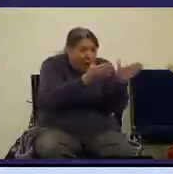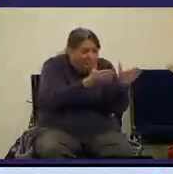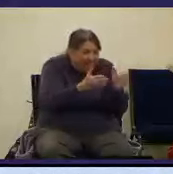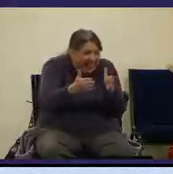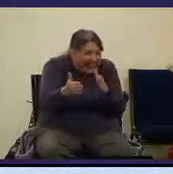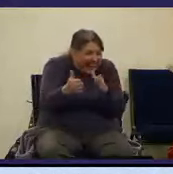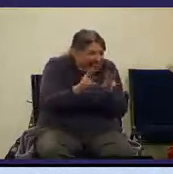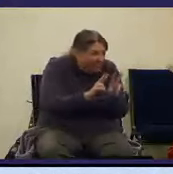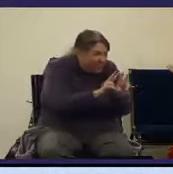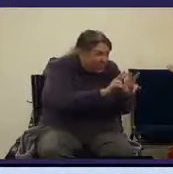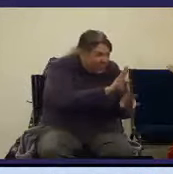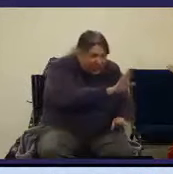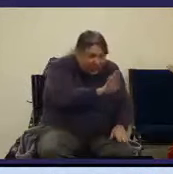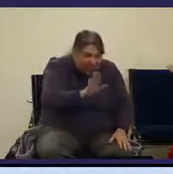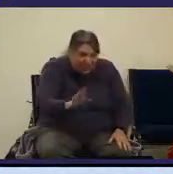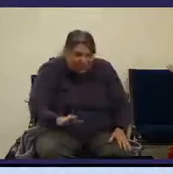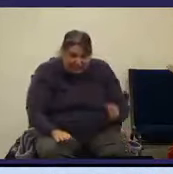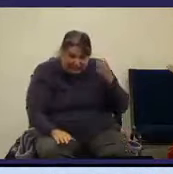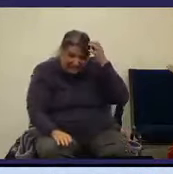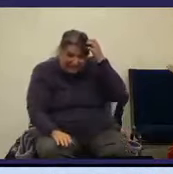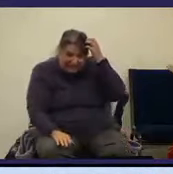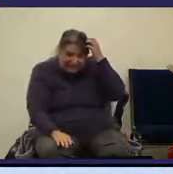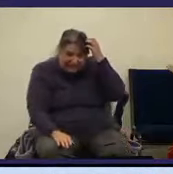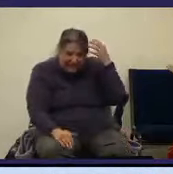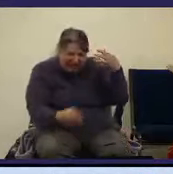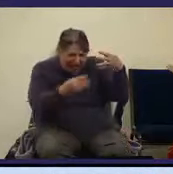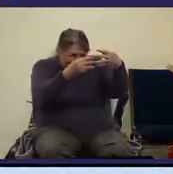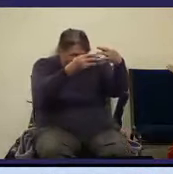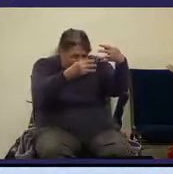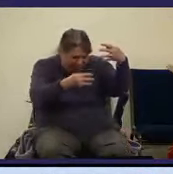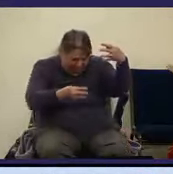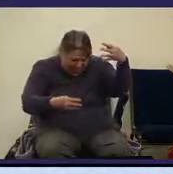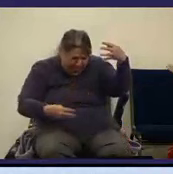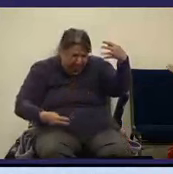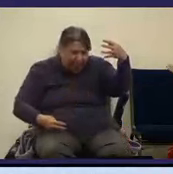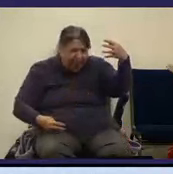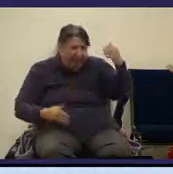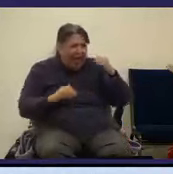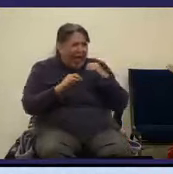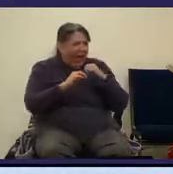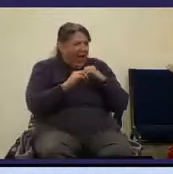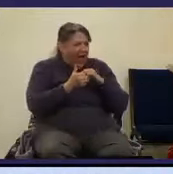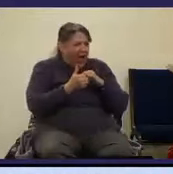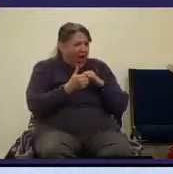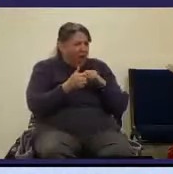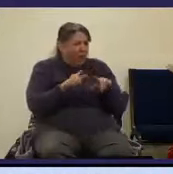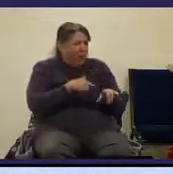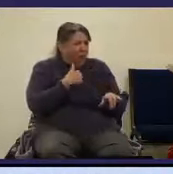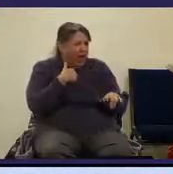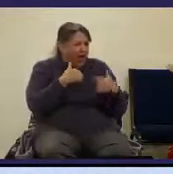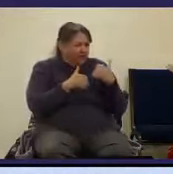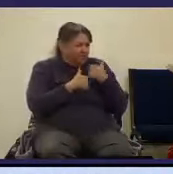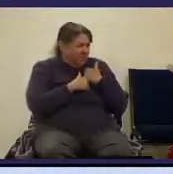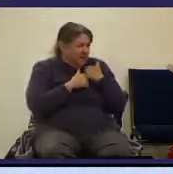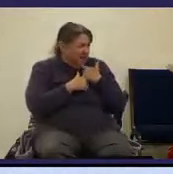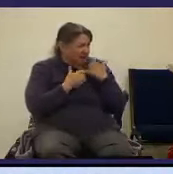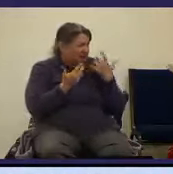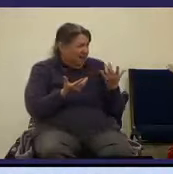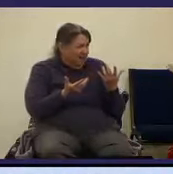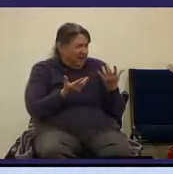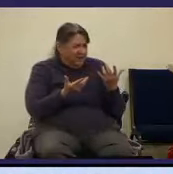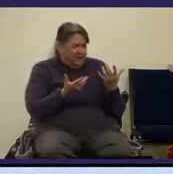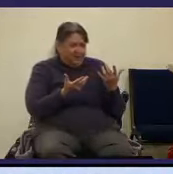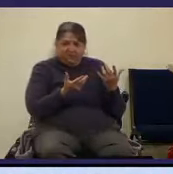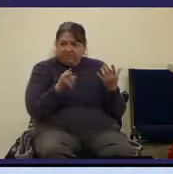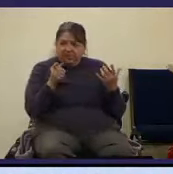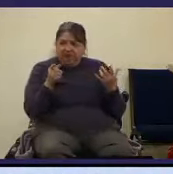picked, all these wonderful things that are extremely necessary. Military service, you know, records of that. So this is a very, very